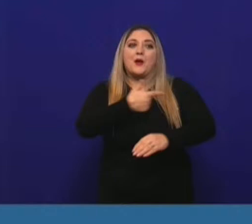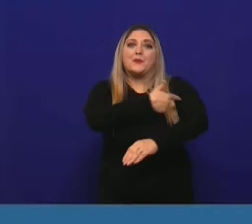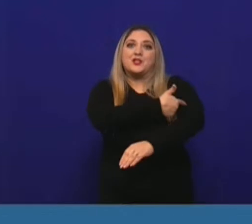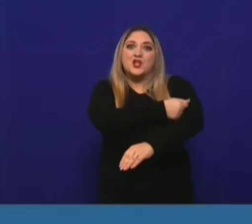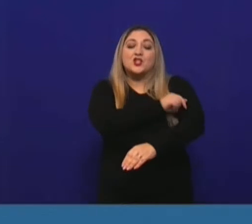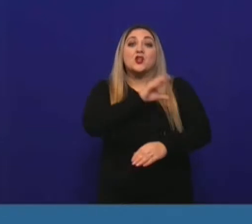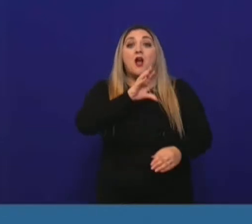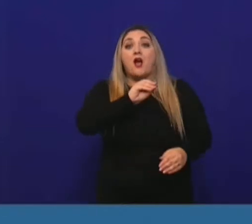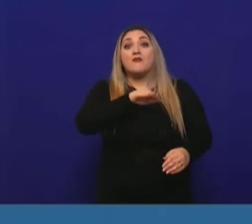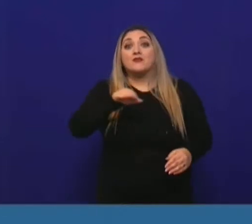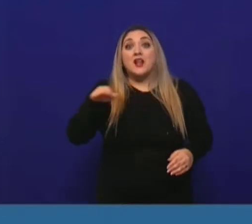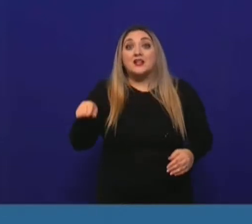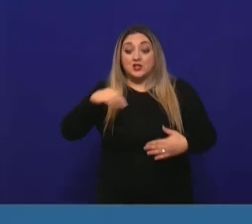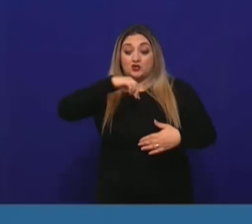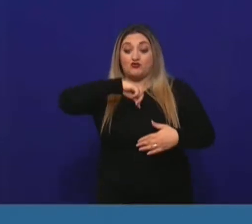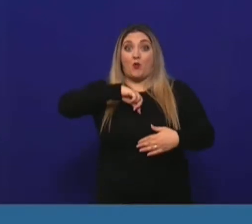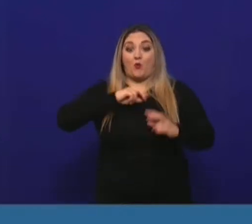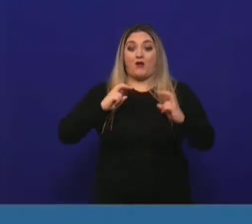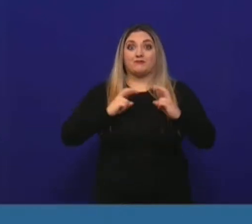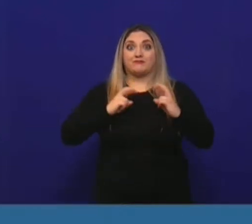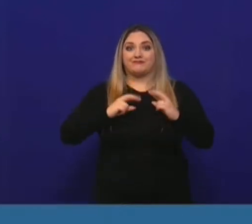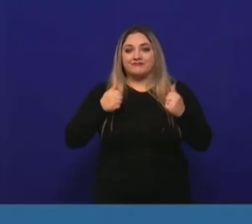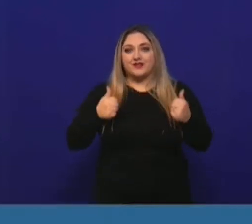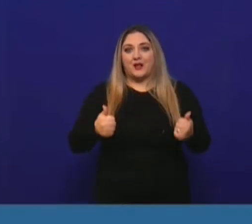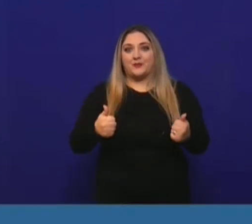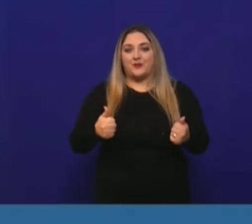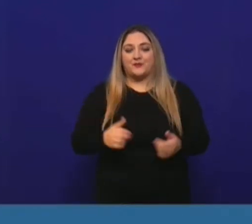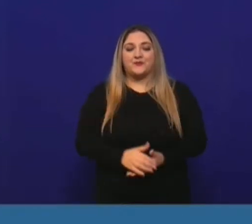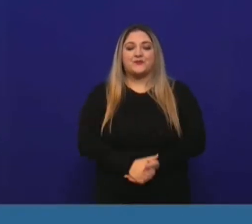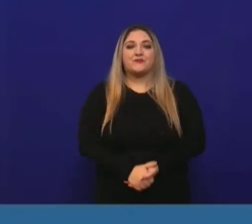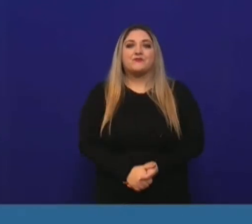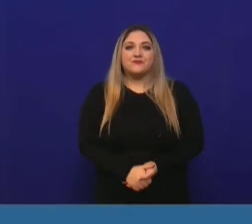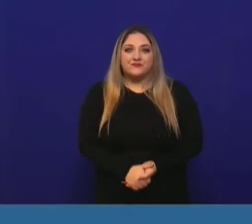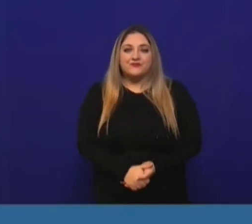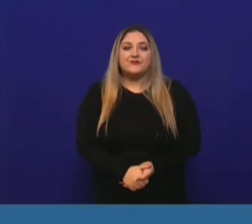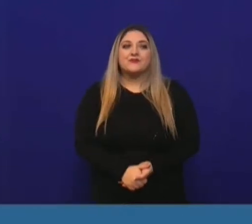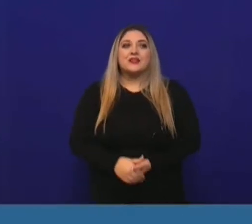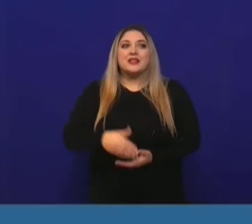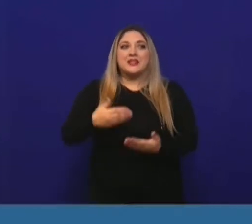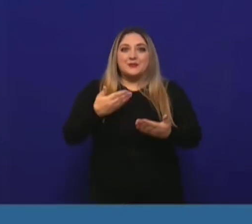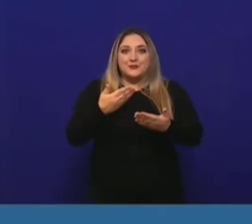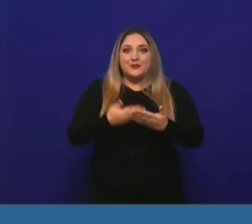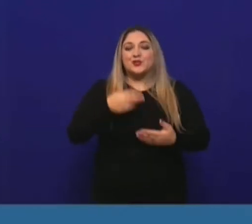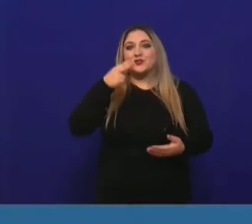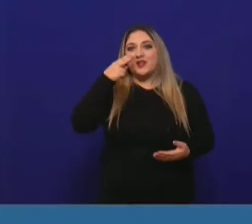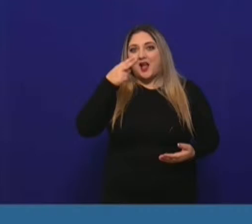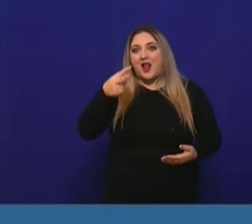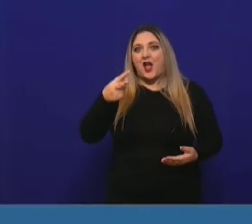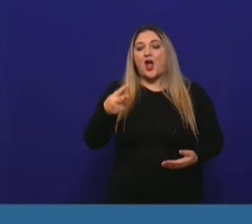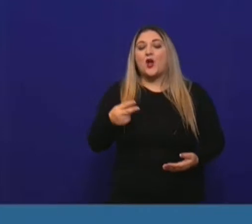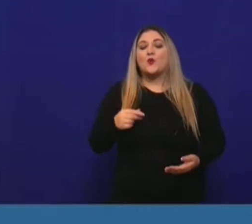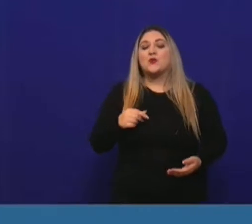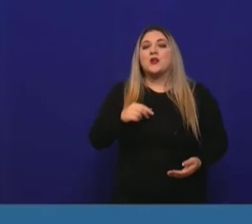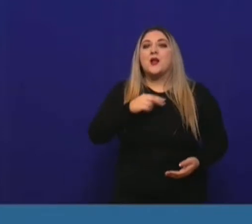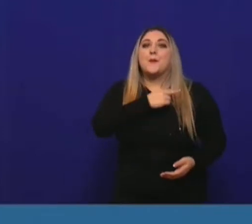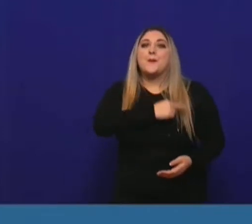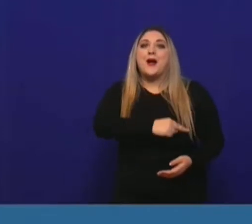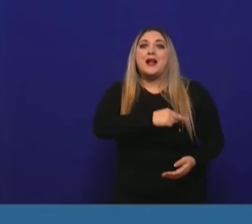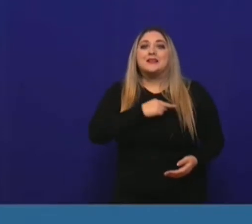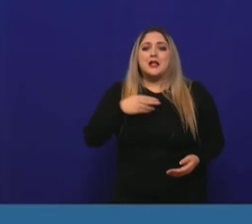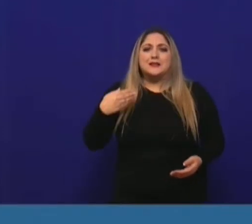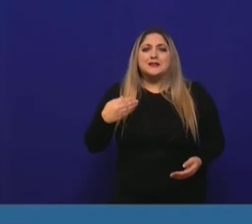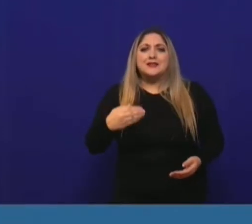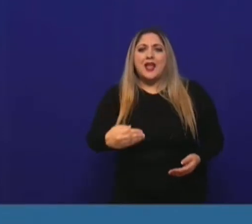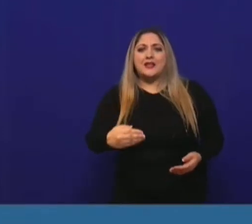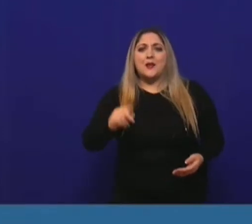ikollna immunità fil-popolazzjoni tagħna. Fatti aħna konna minn ta' qudiem bħala Malta li